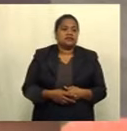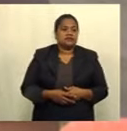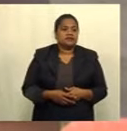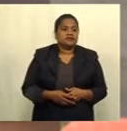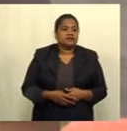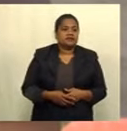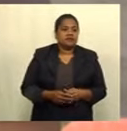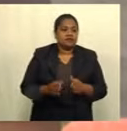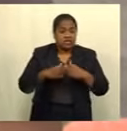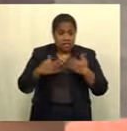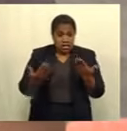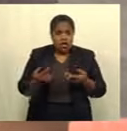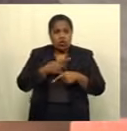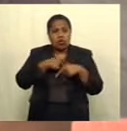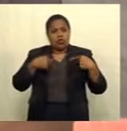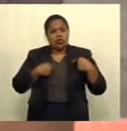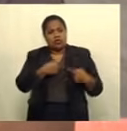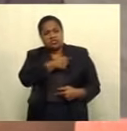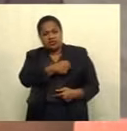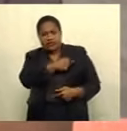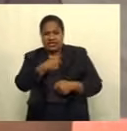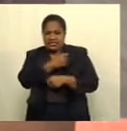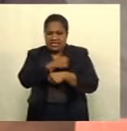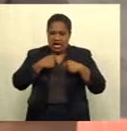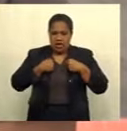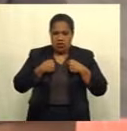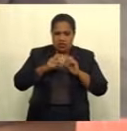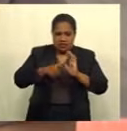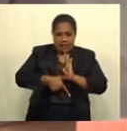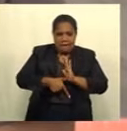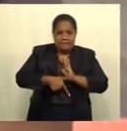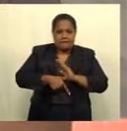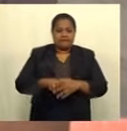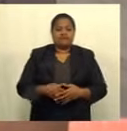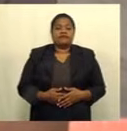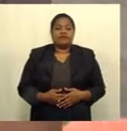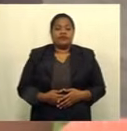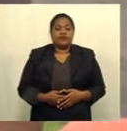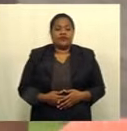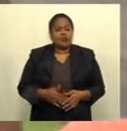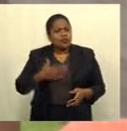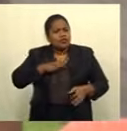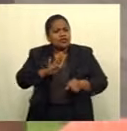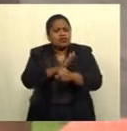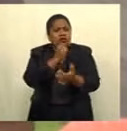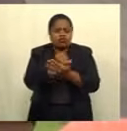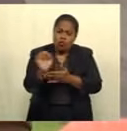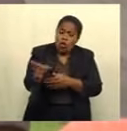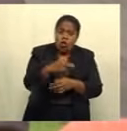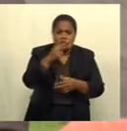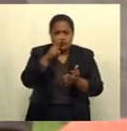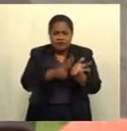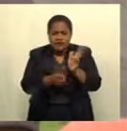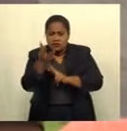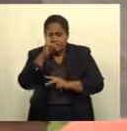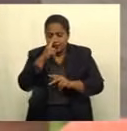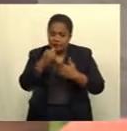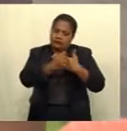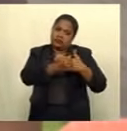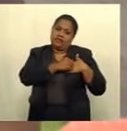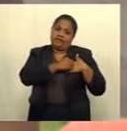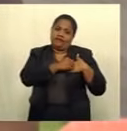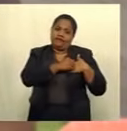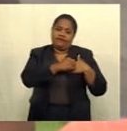We are sacrificing our time manning this checkpoint for weeks now. We want to ensure all villages are safe.